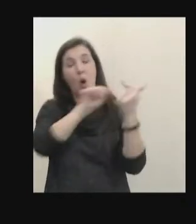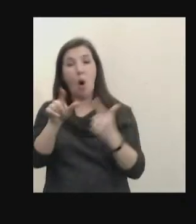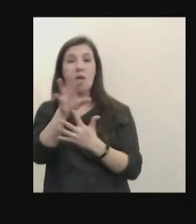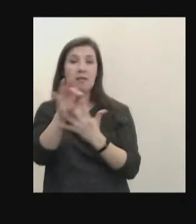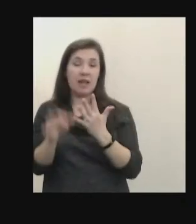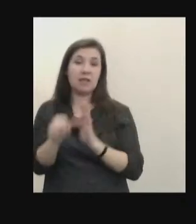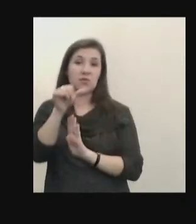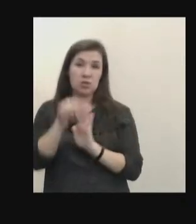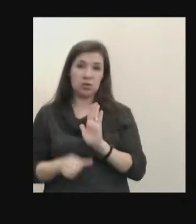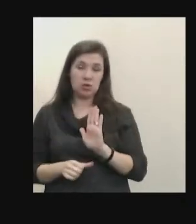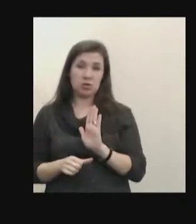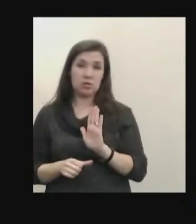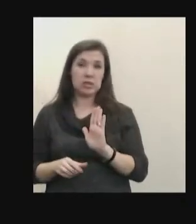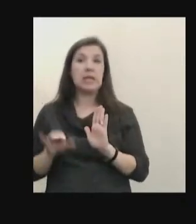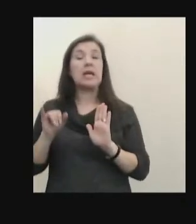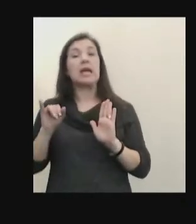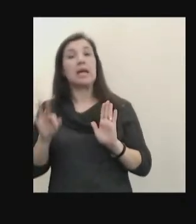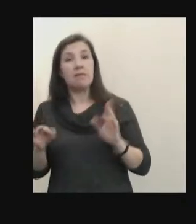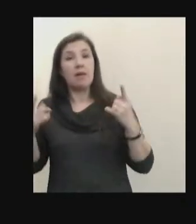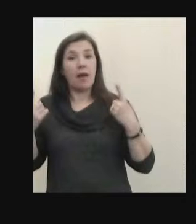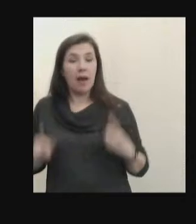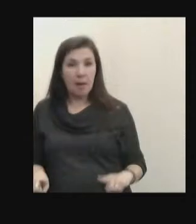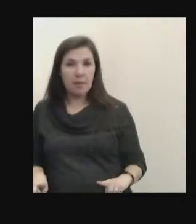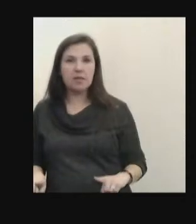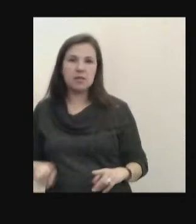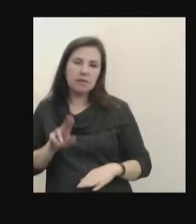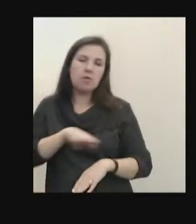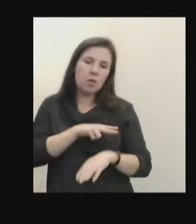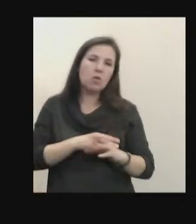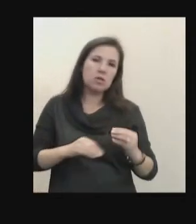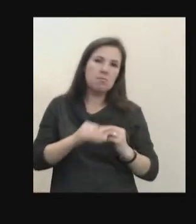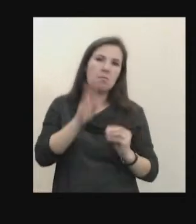that, will, of course, create more beds.